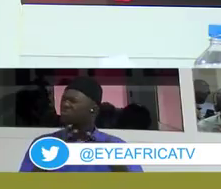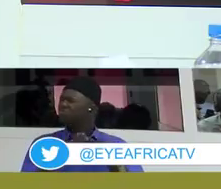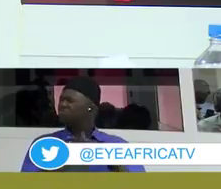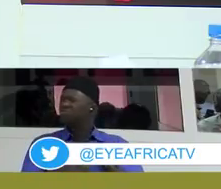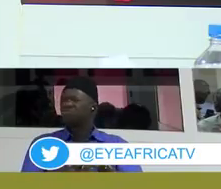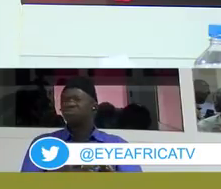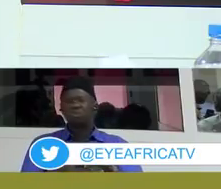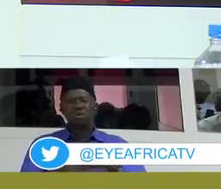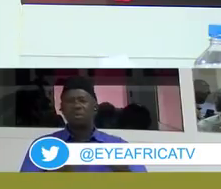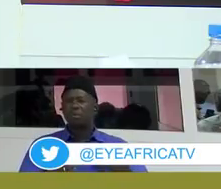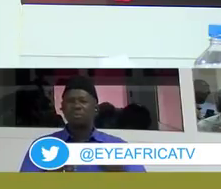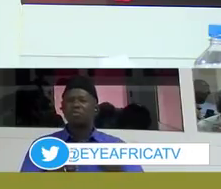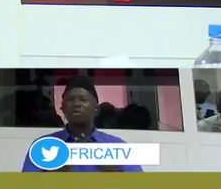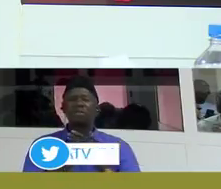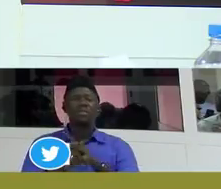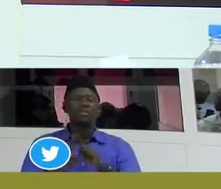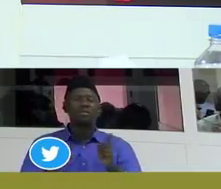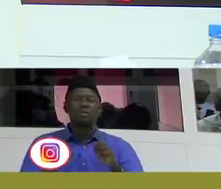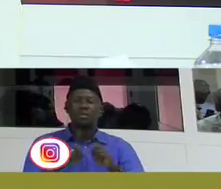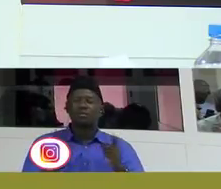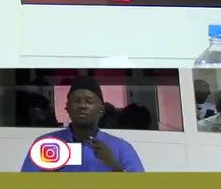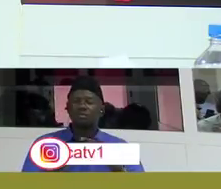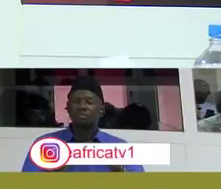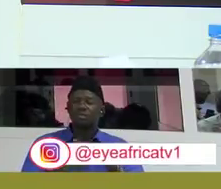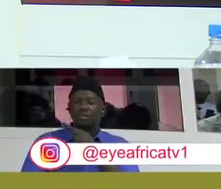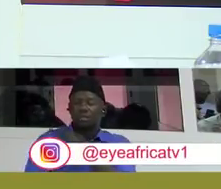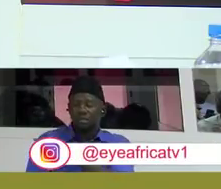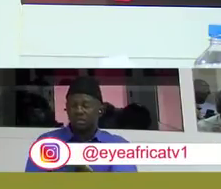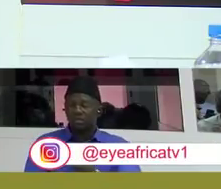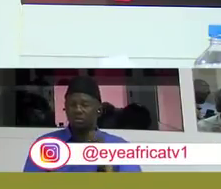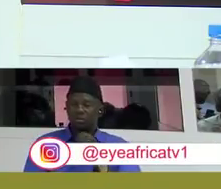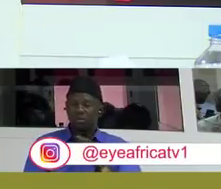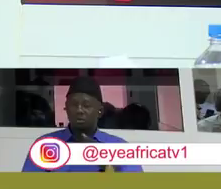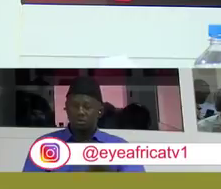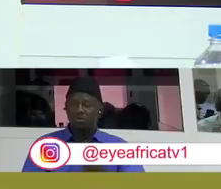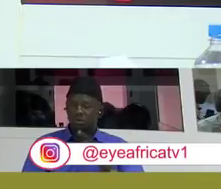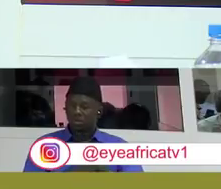faith, because this was a Gambia that